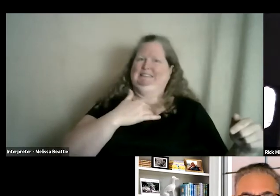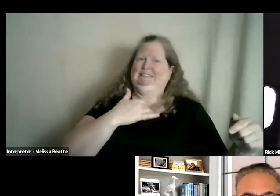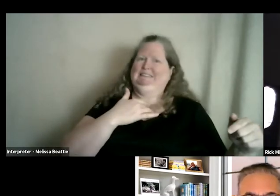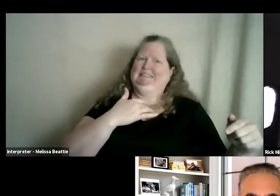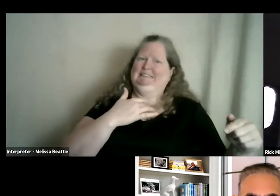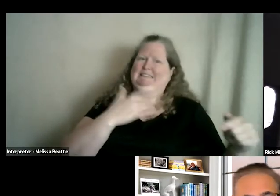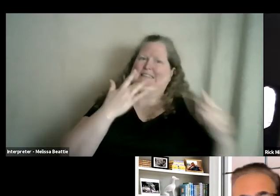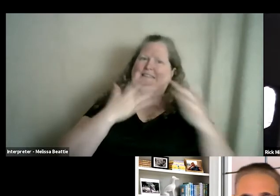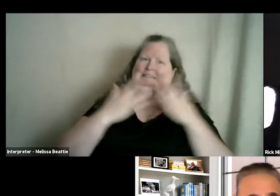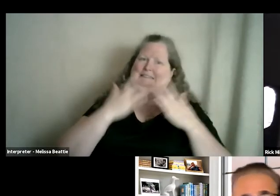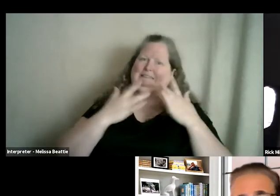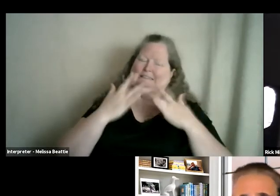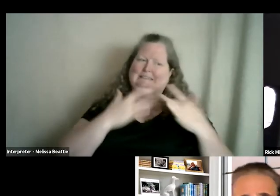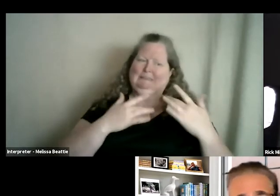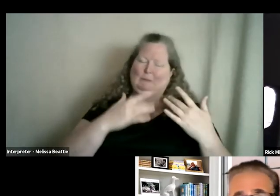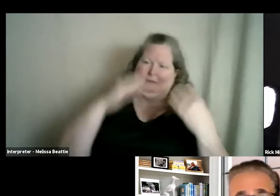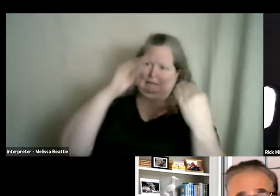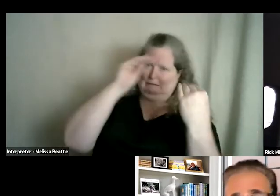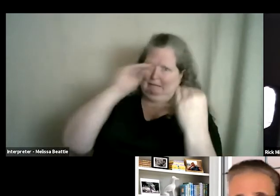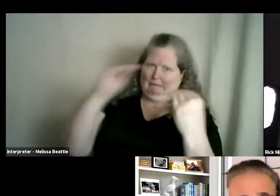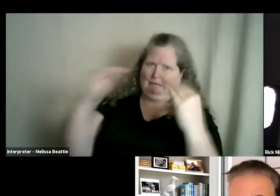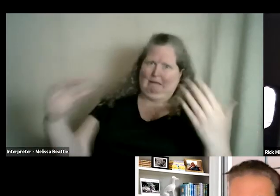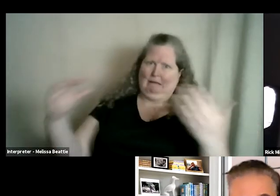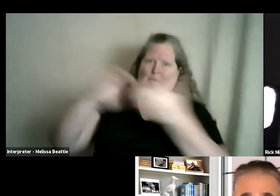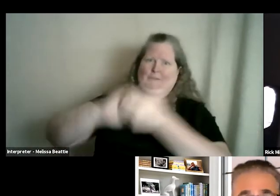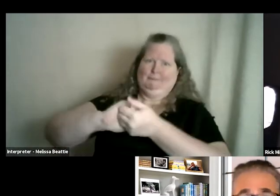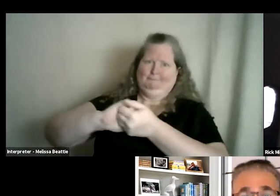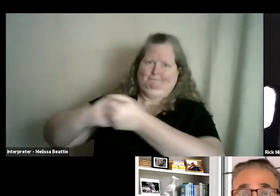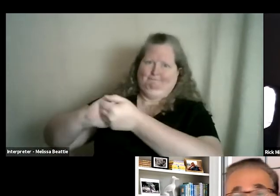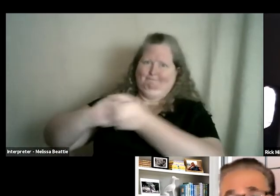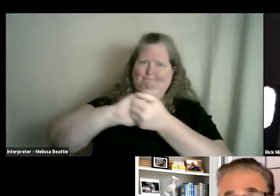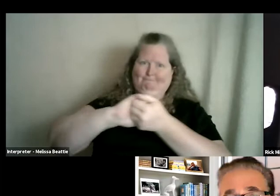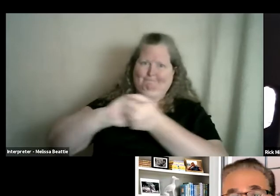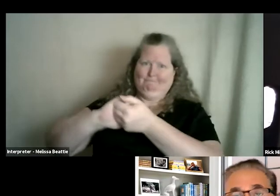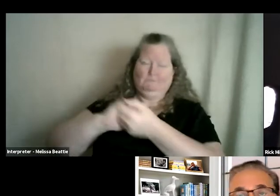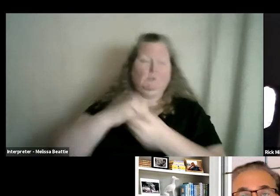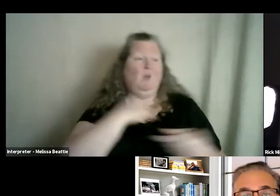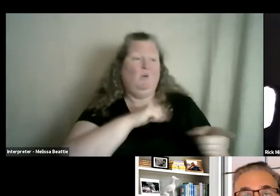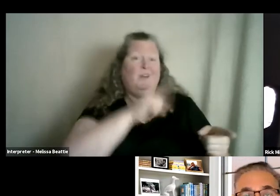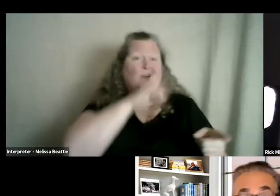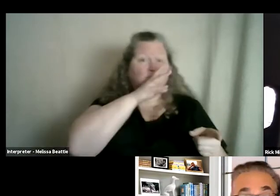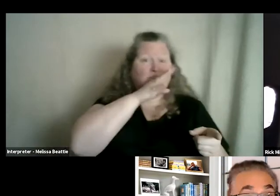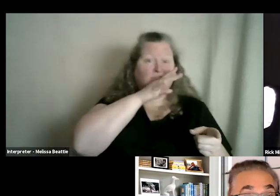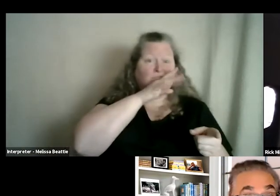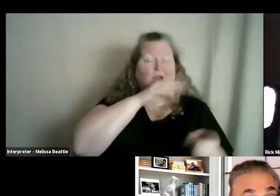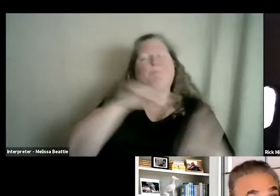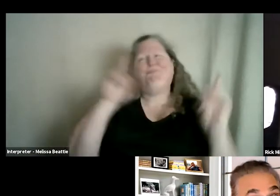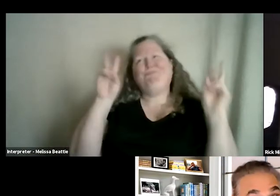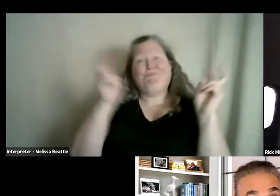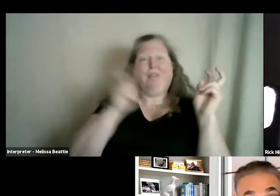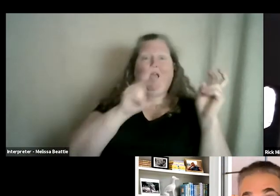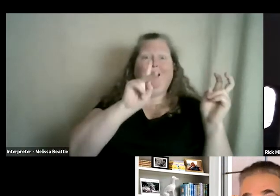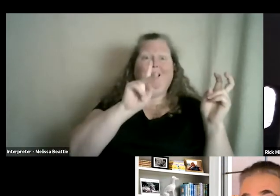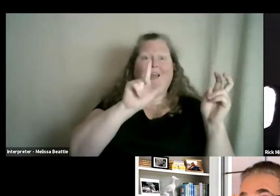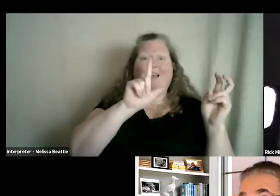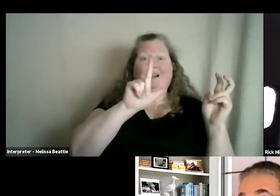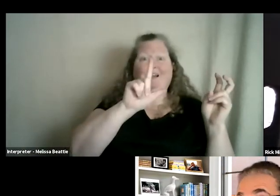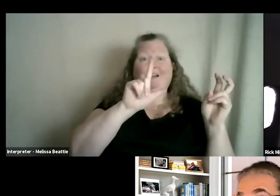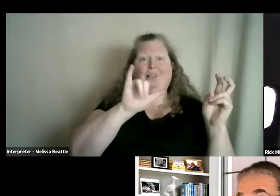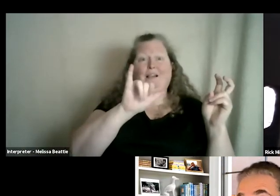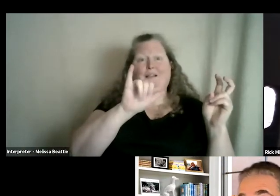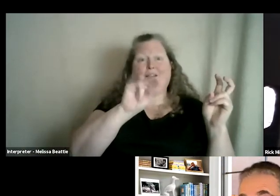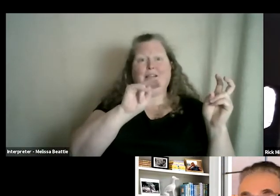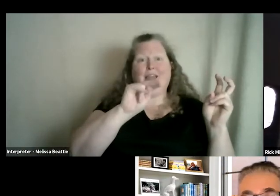handshaking. We're comfortable sitting over here speaking in Klingon, and they're comfortable sitting over there looking at